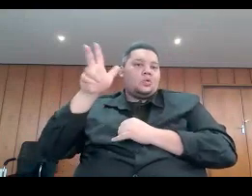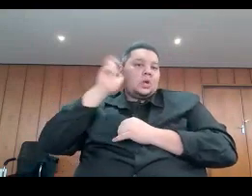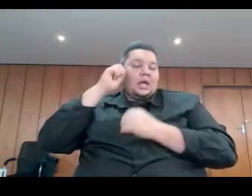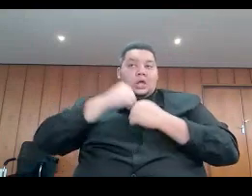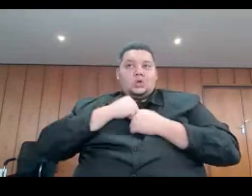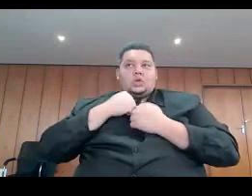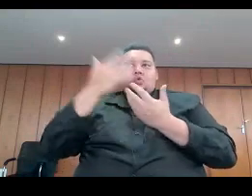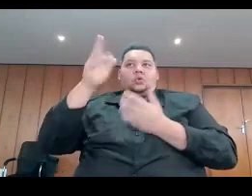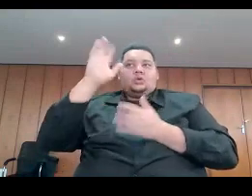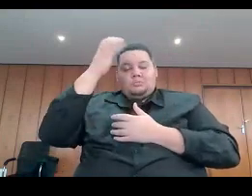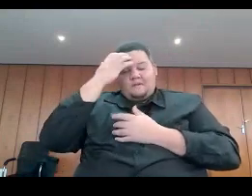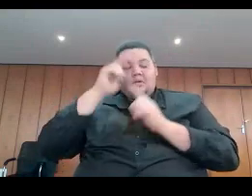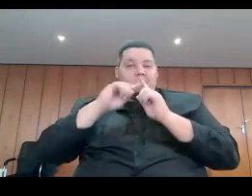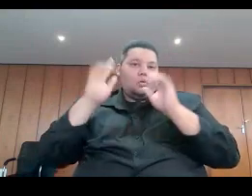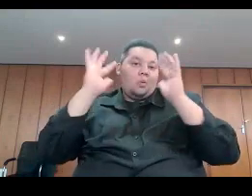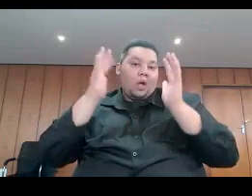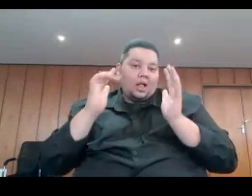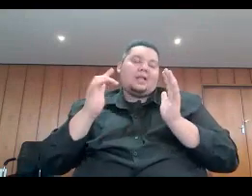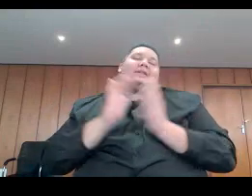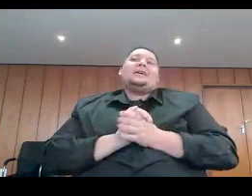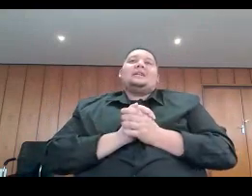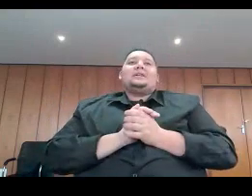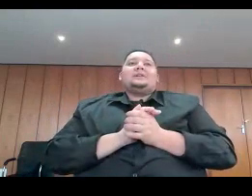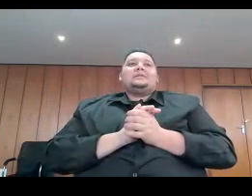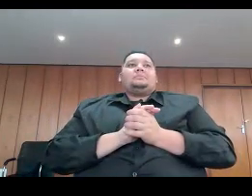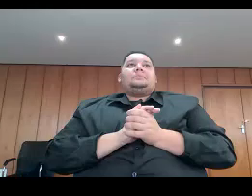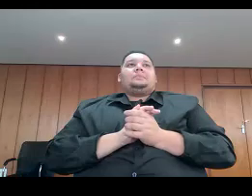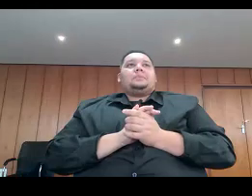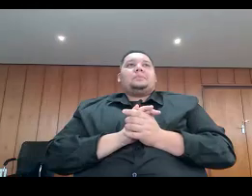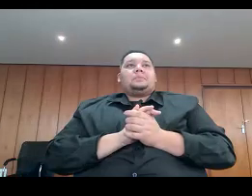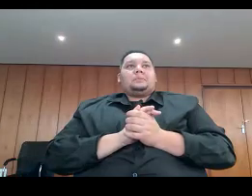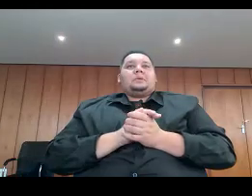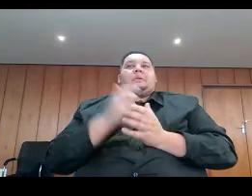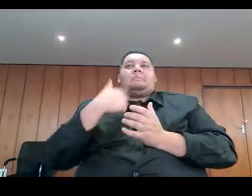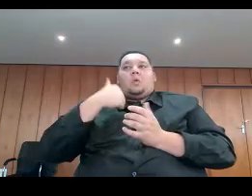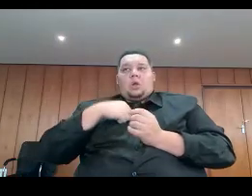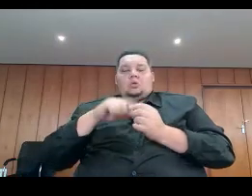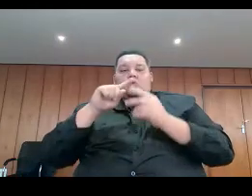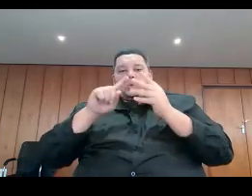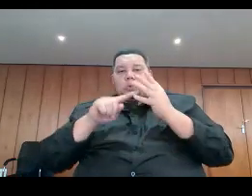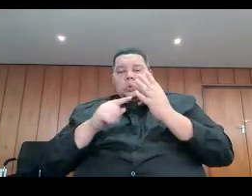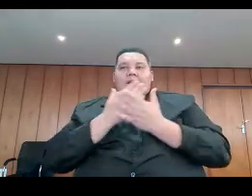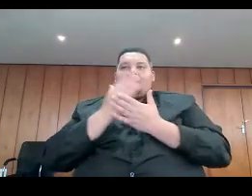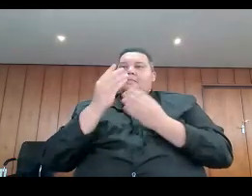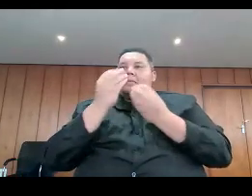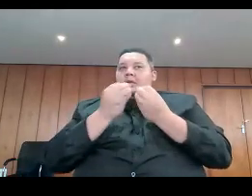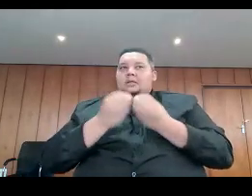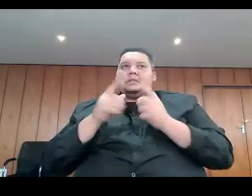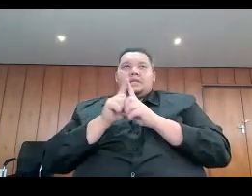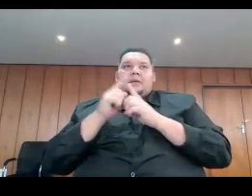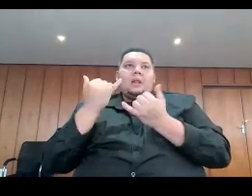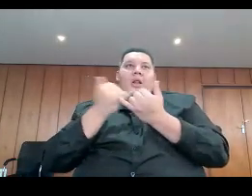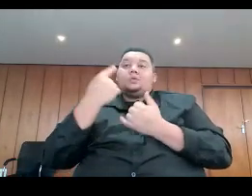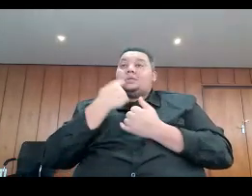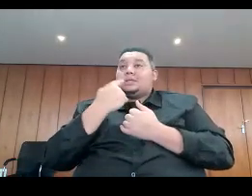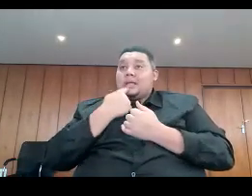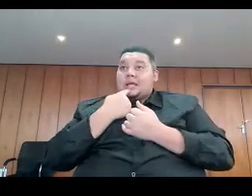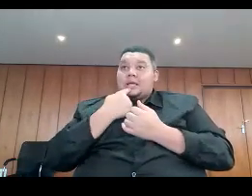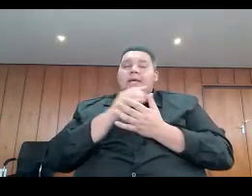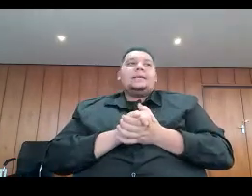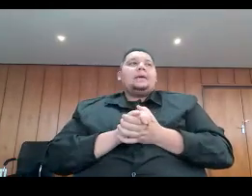professor. But well done. I just want to pick up on a few things. And as you rightfully mentioned,